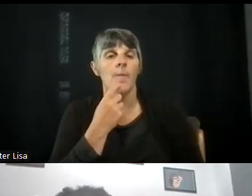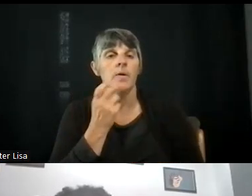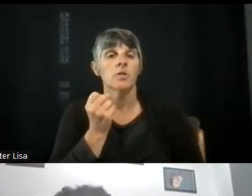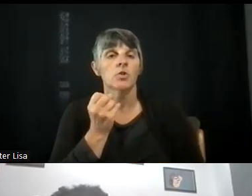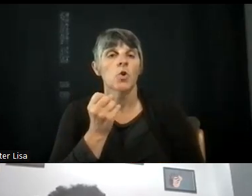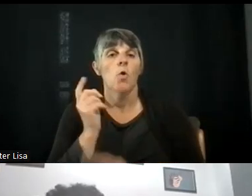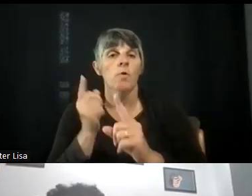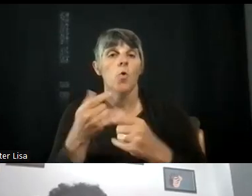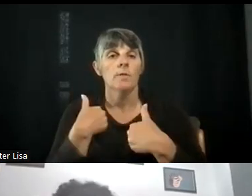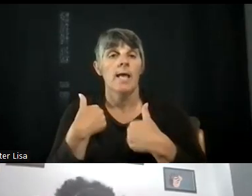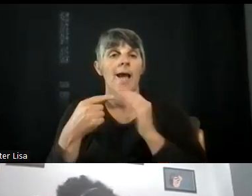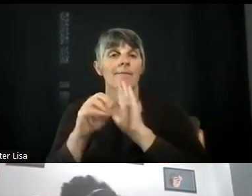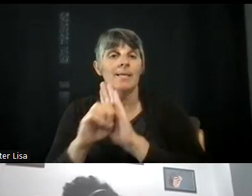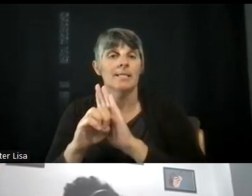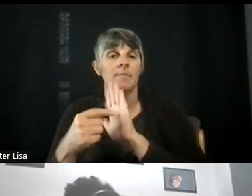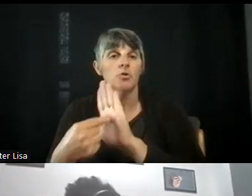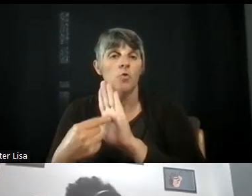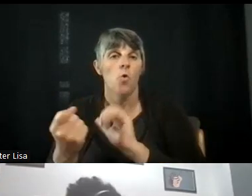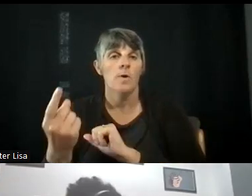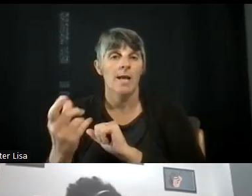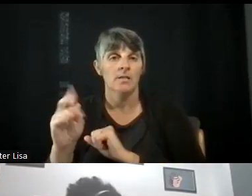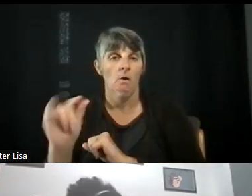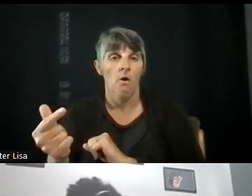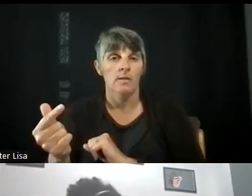So the goal is to have the exhibit up next August.